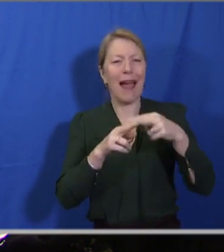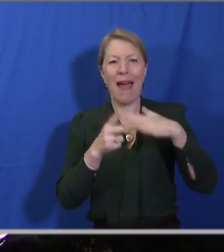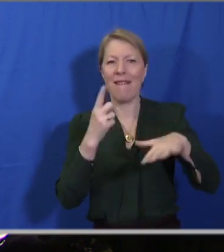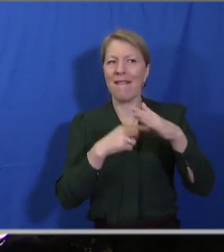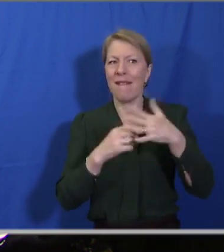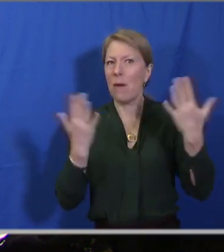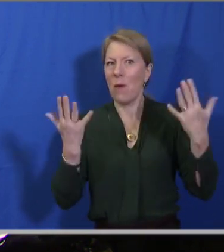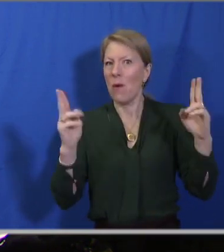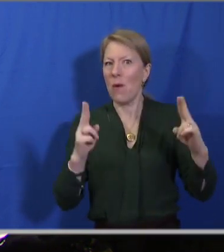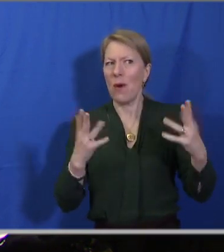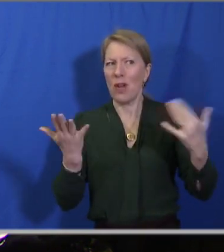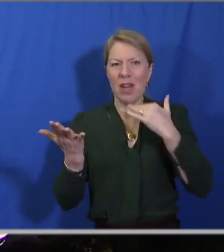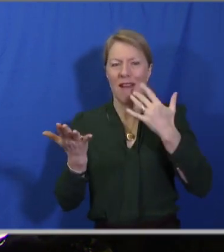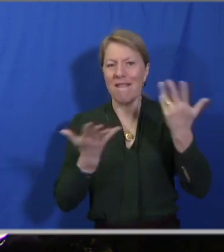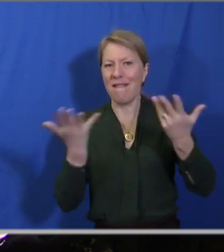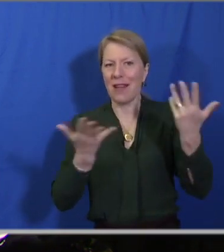services.